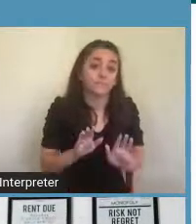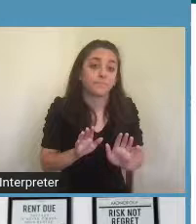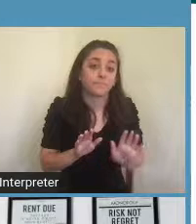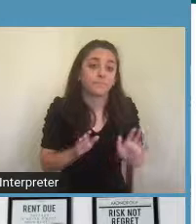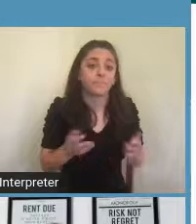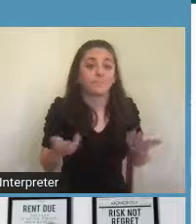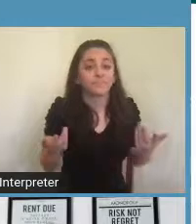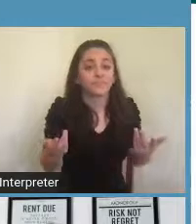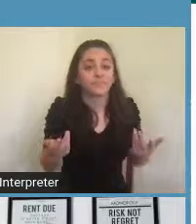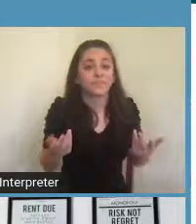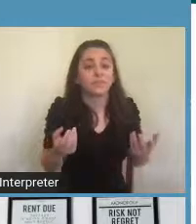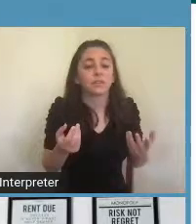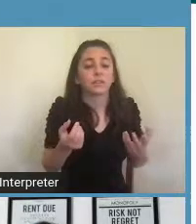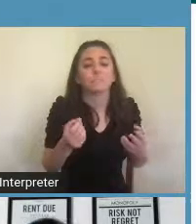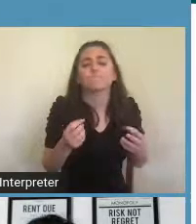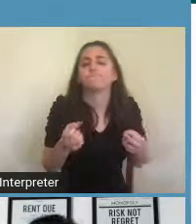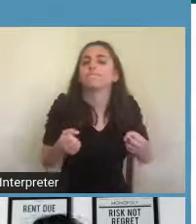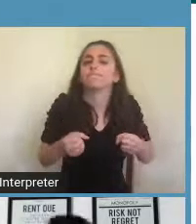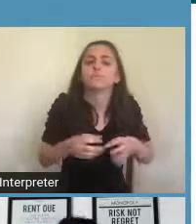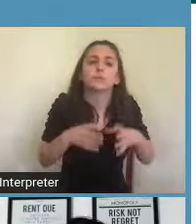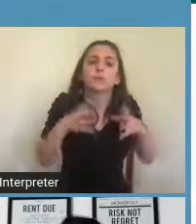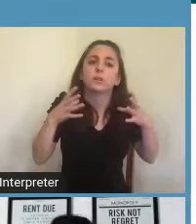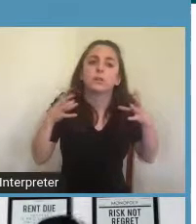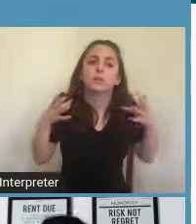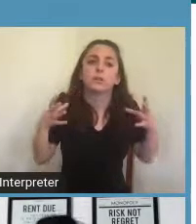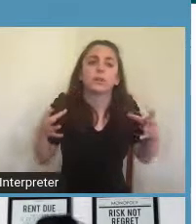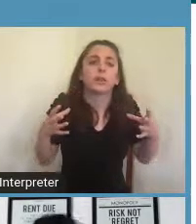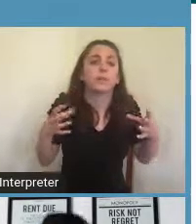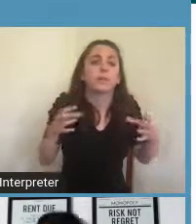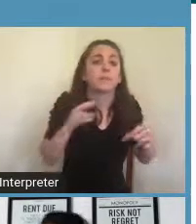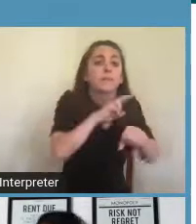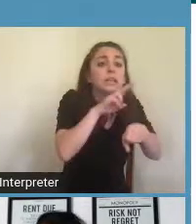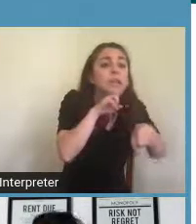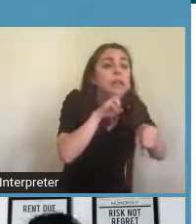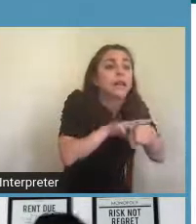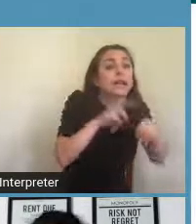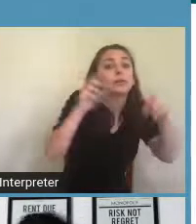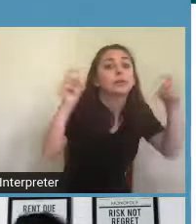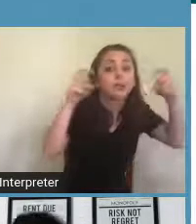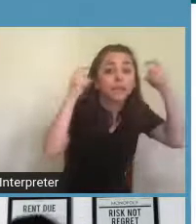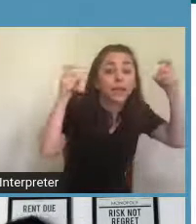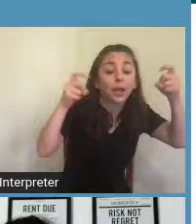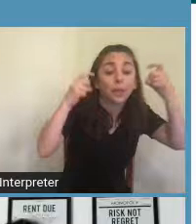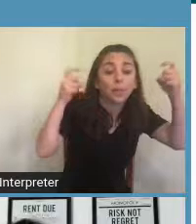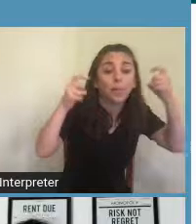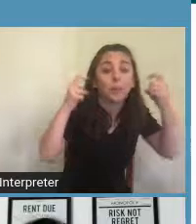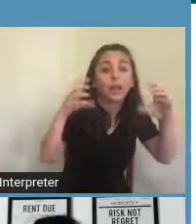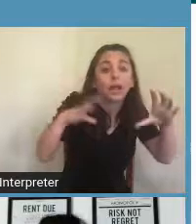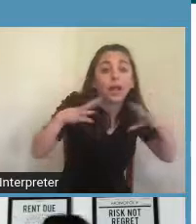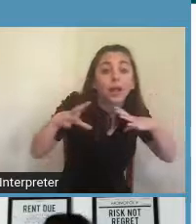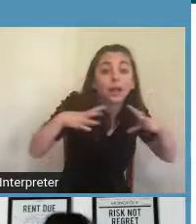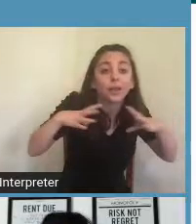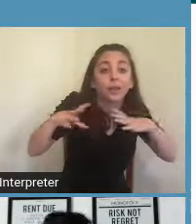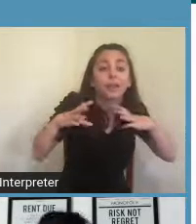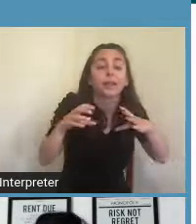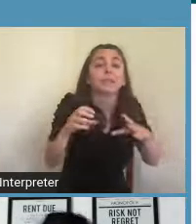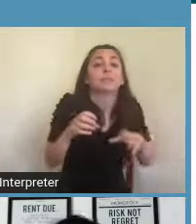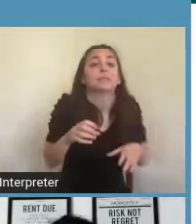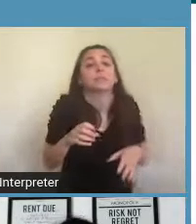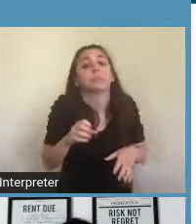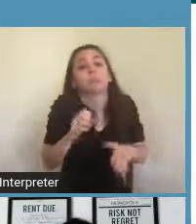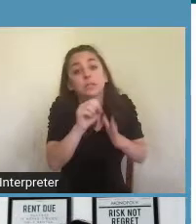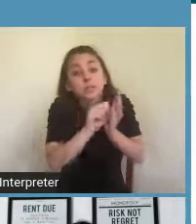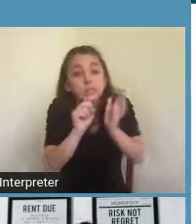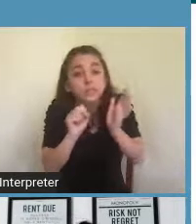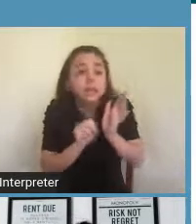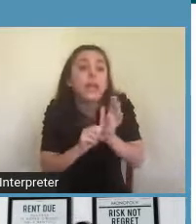a ton of both kind of national celebrated holidays. We all know there are state, citywide holidays. And then